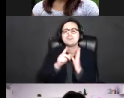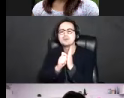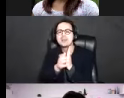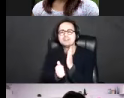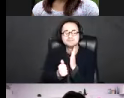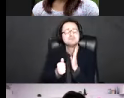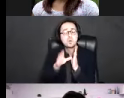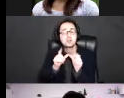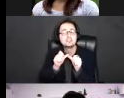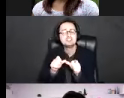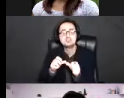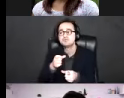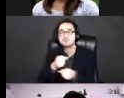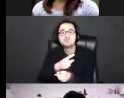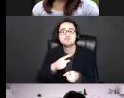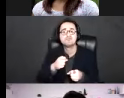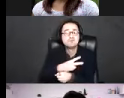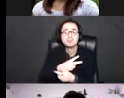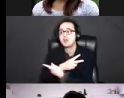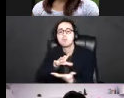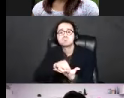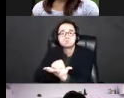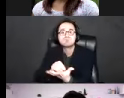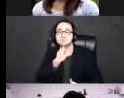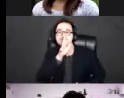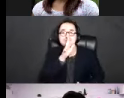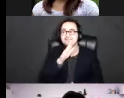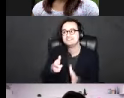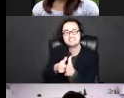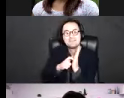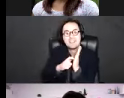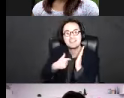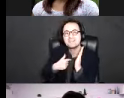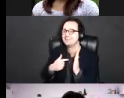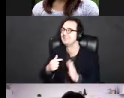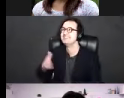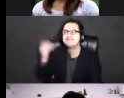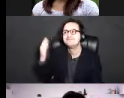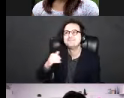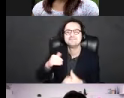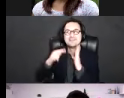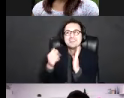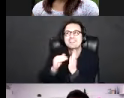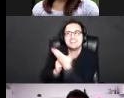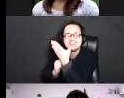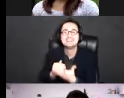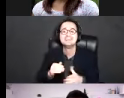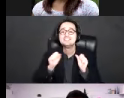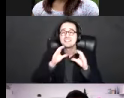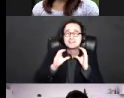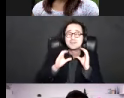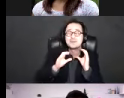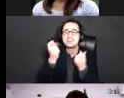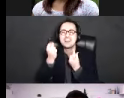years later or a year later, as she could speak, she could demand things of me, like tell me that I need to read her another book. She could communicate and understand